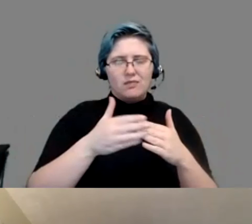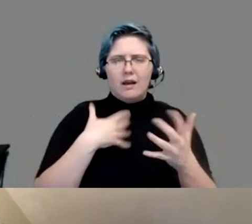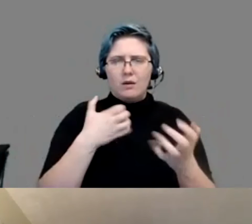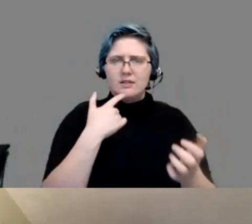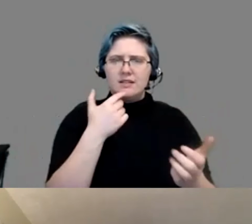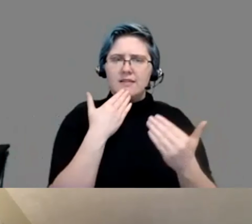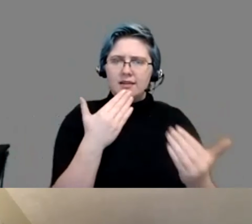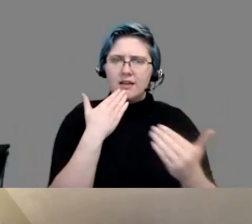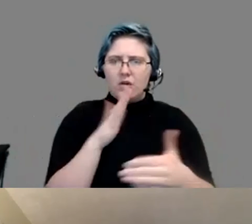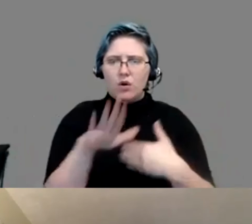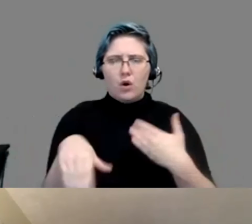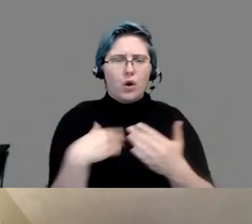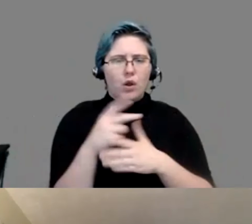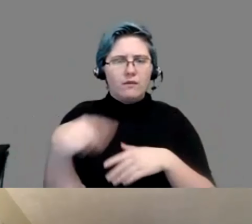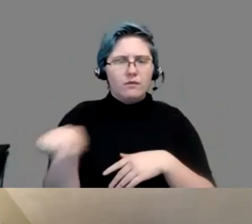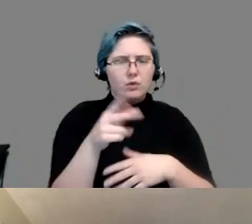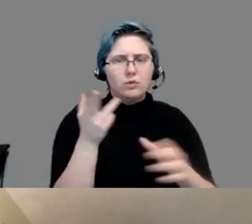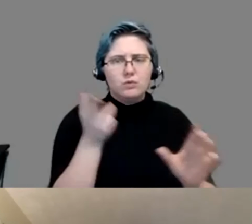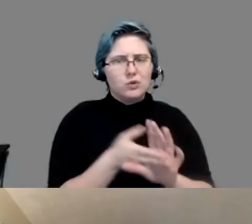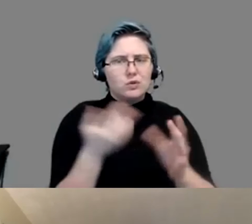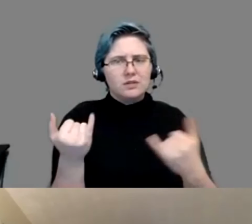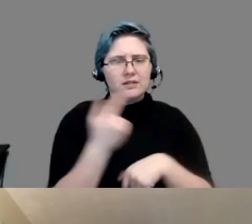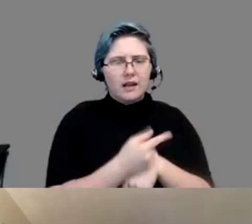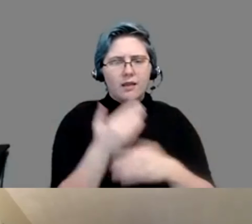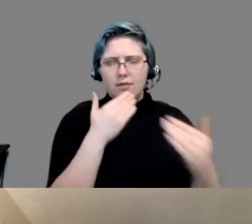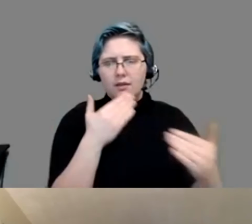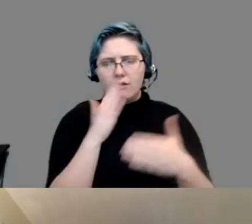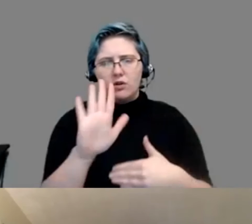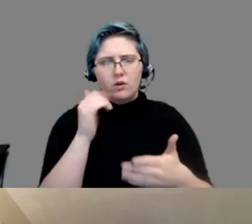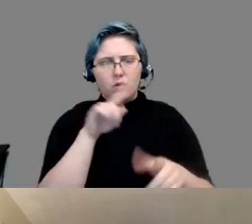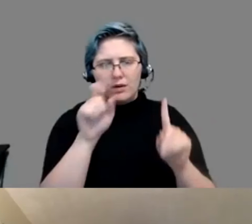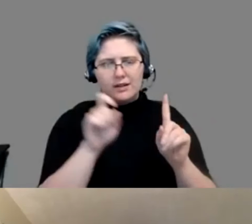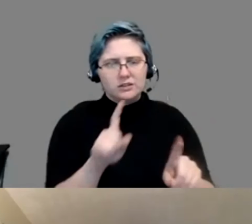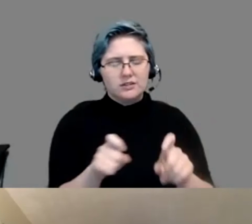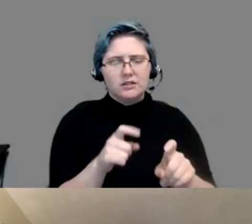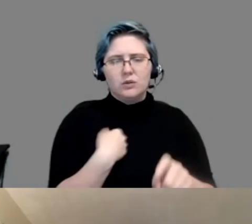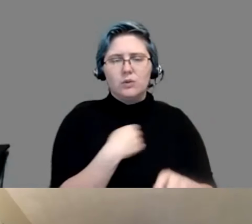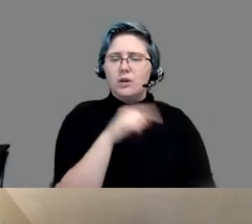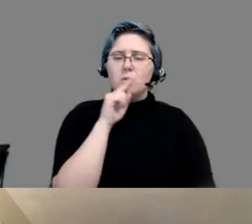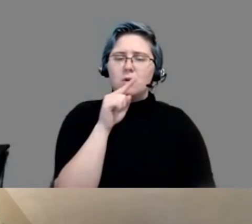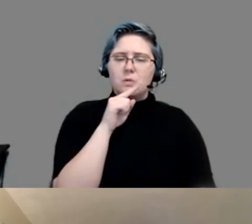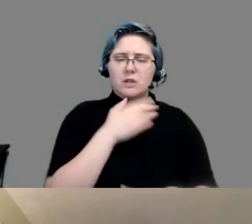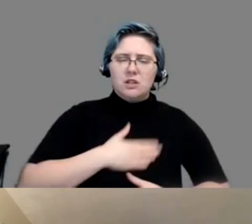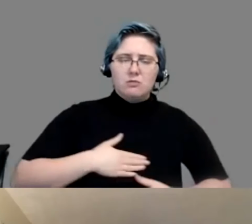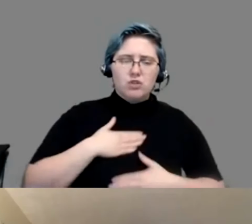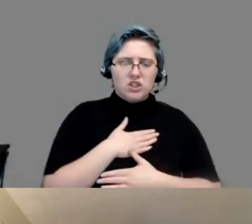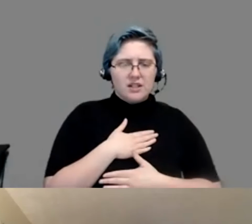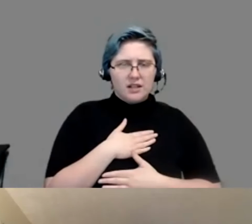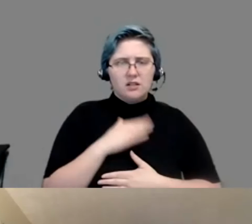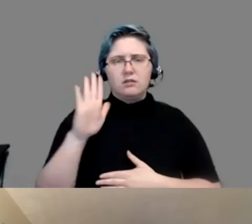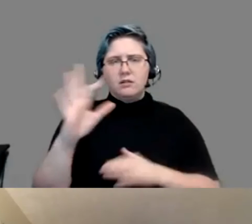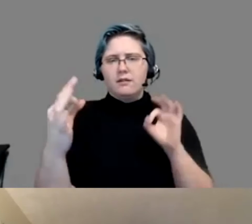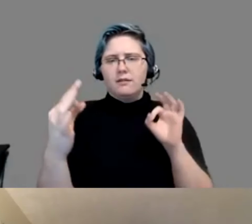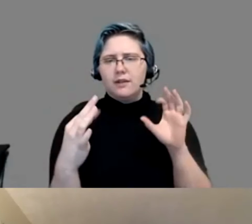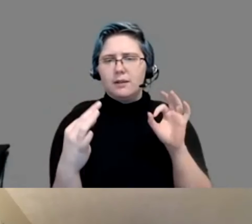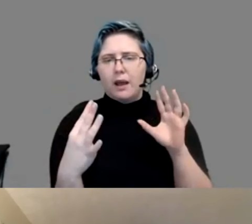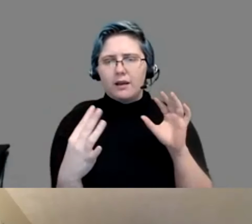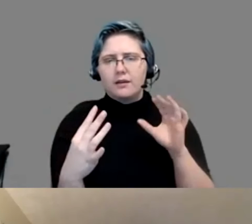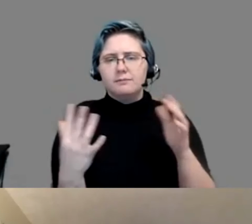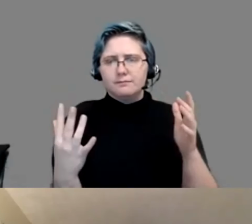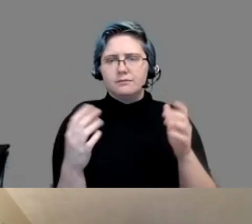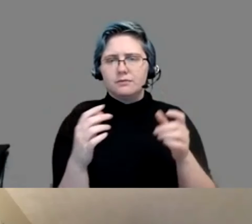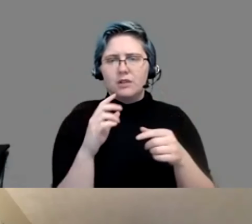thank you to all the folks that came today. Thank you for all your questions. We really, really appreciate your feedback on